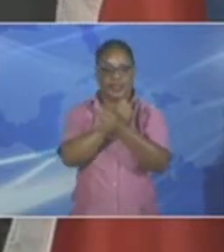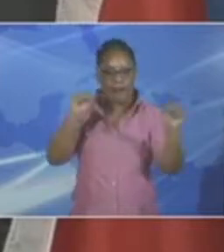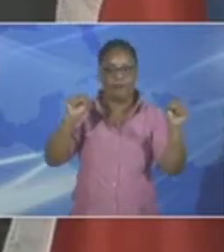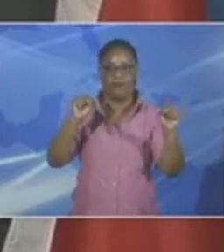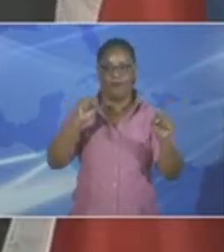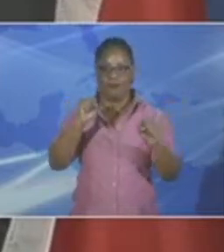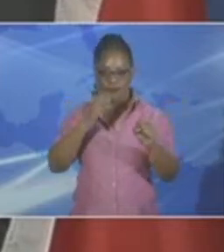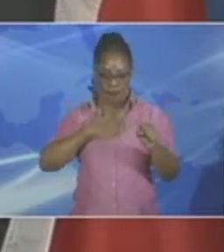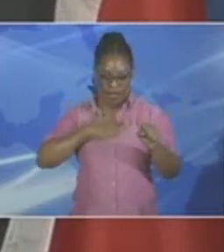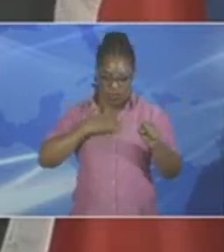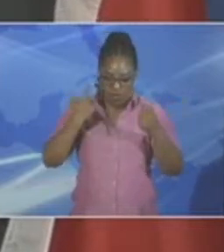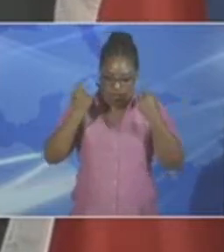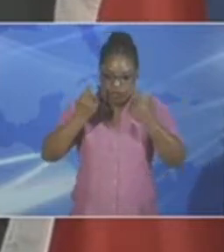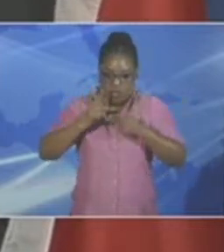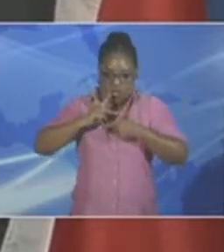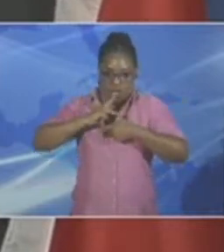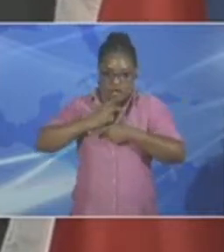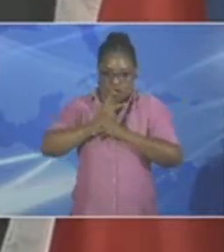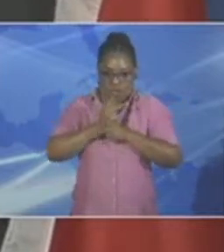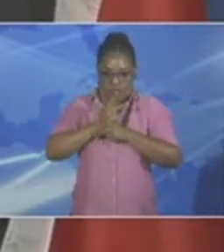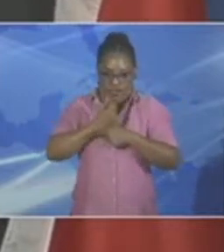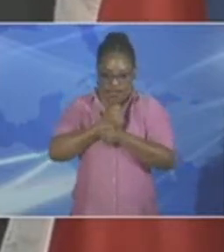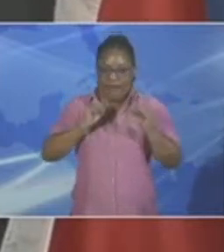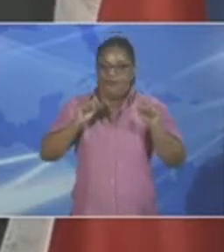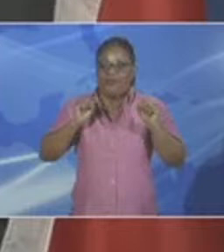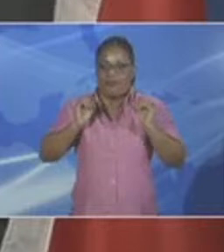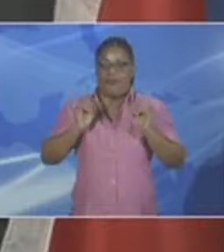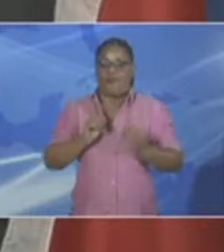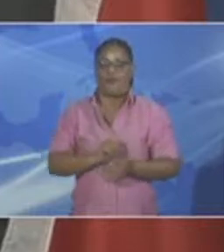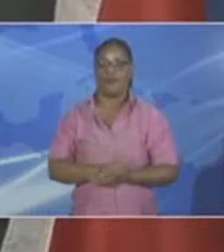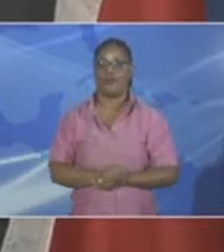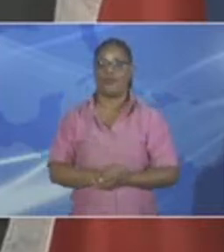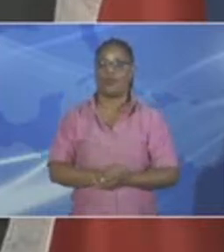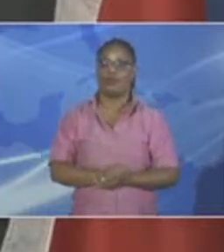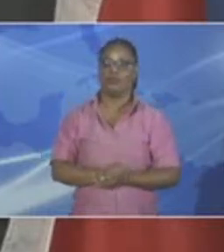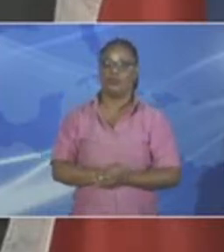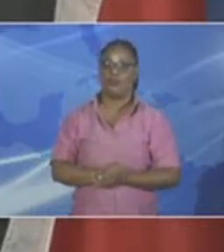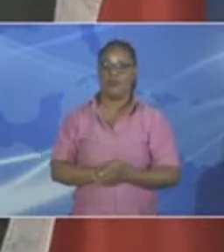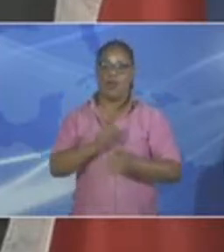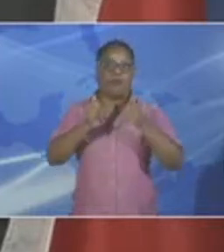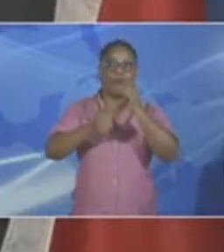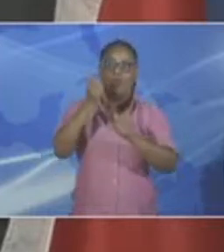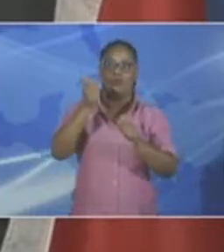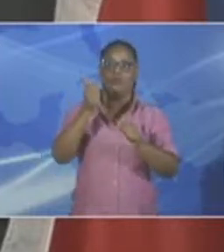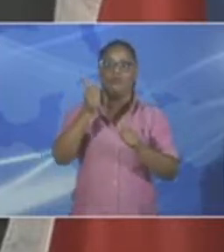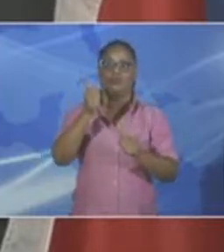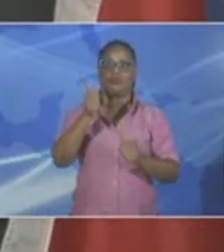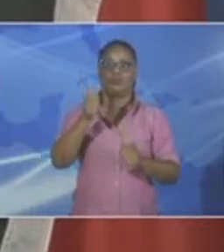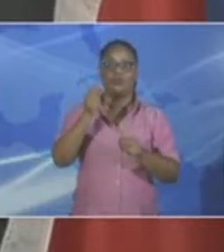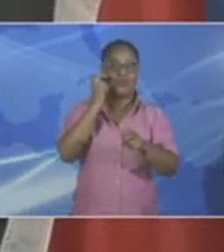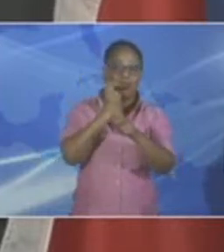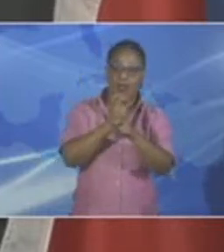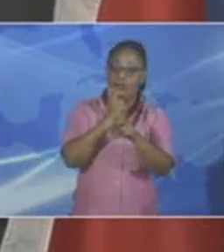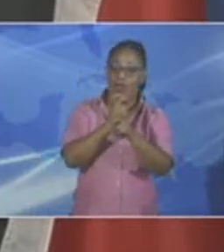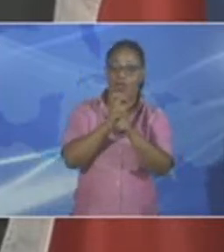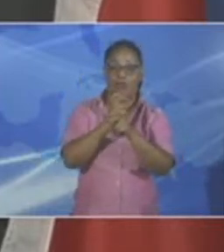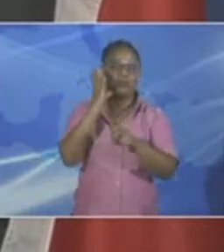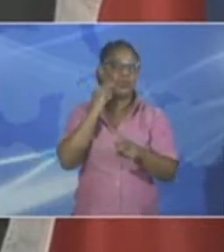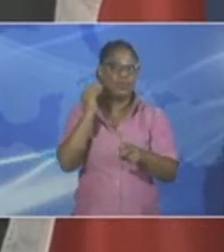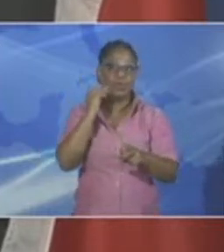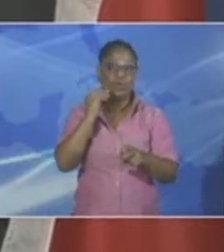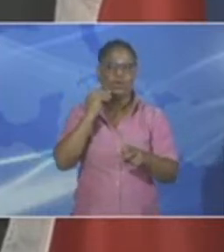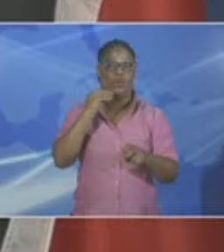One of the most difficult experiences we had in the 2-year period is the closure of